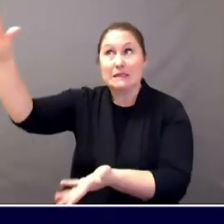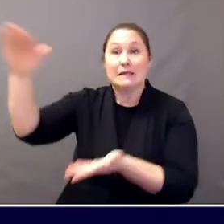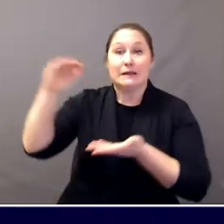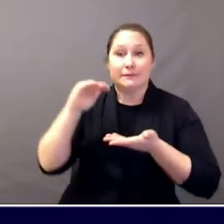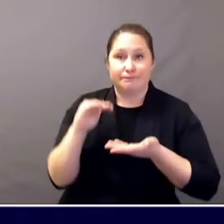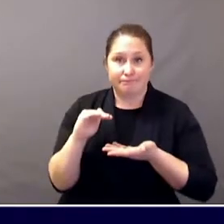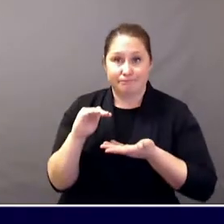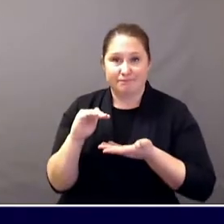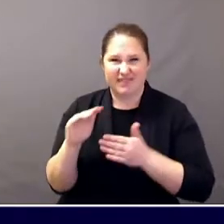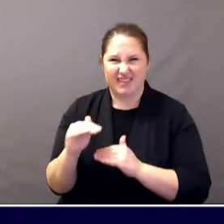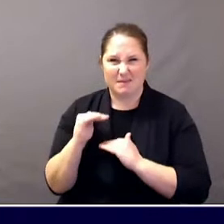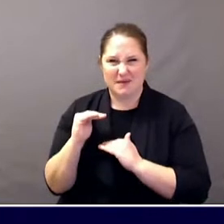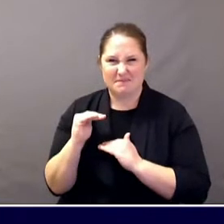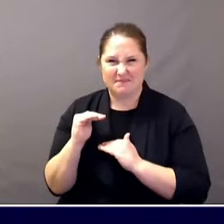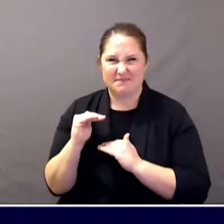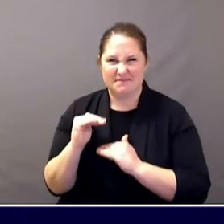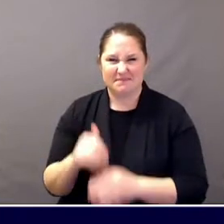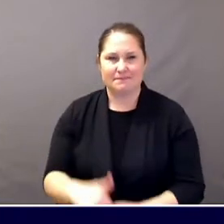Yeah, I think that